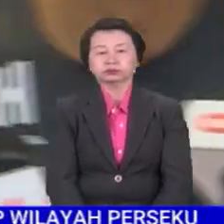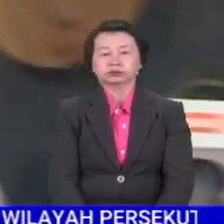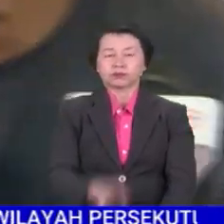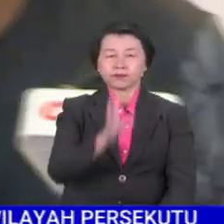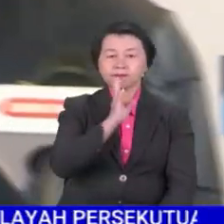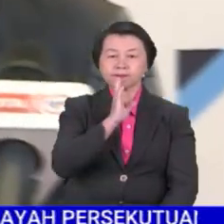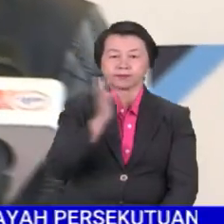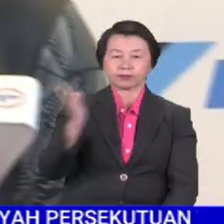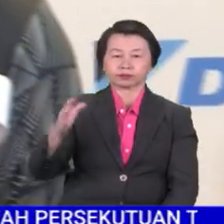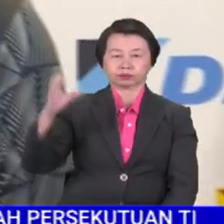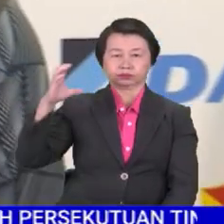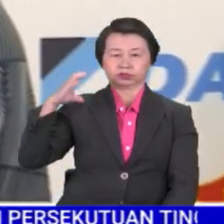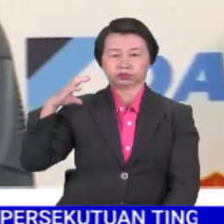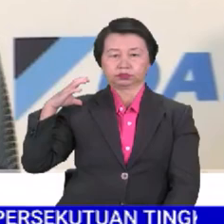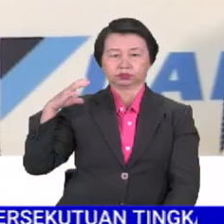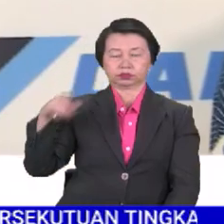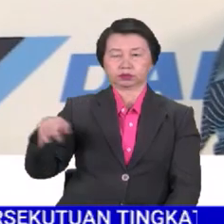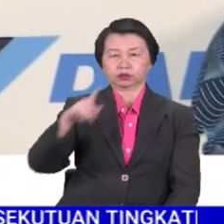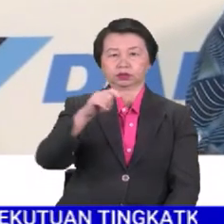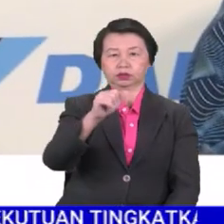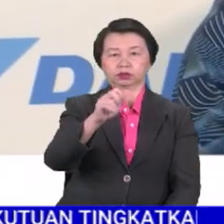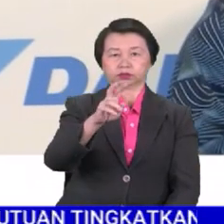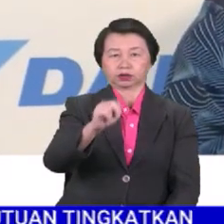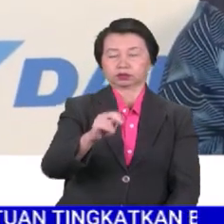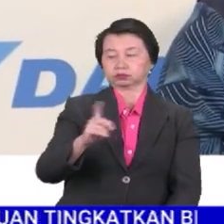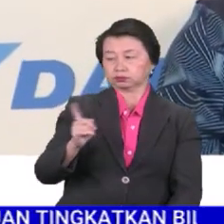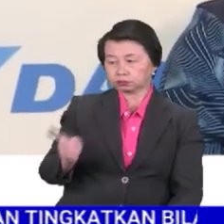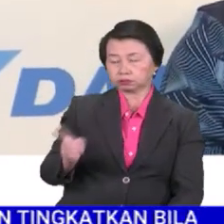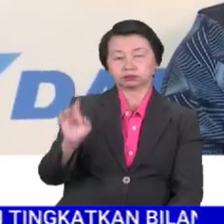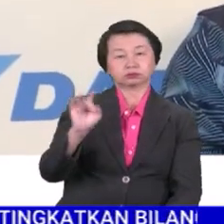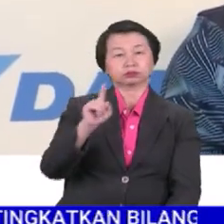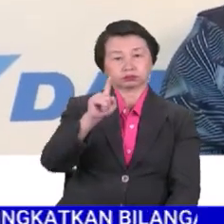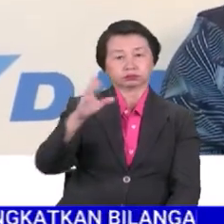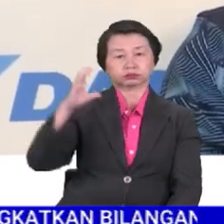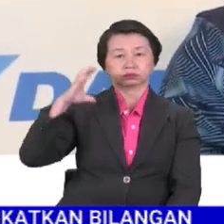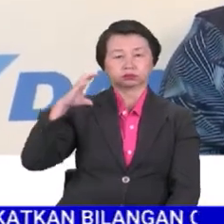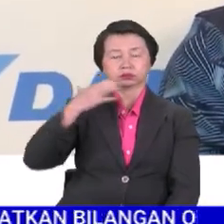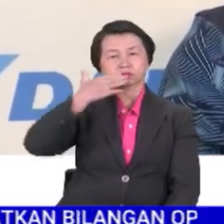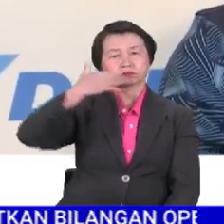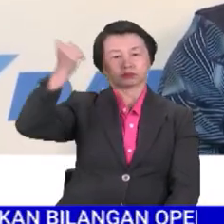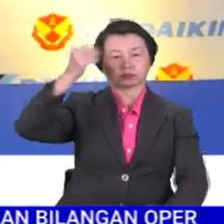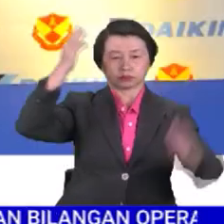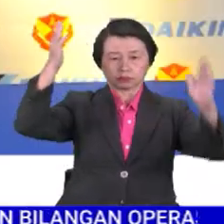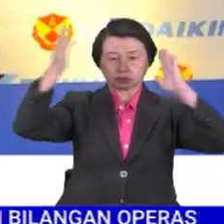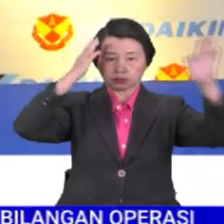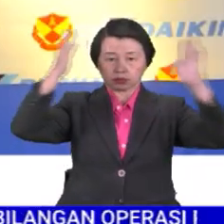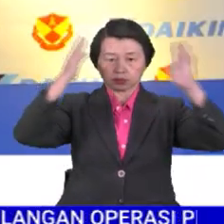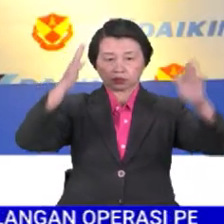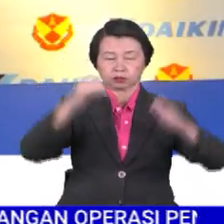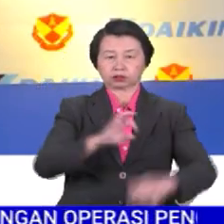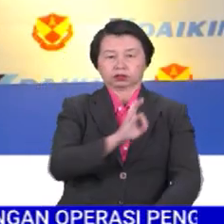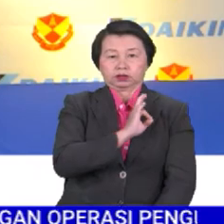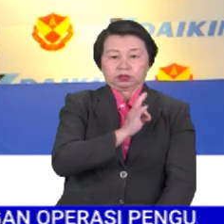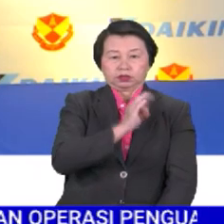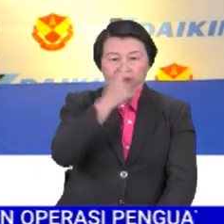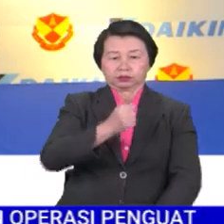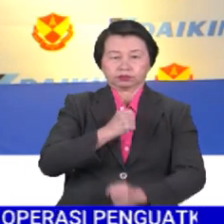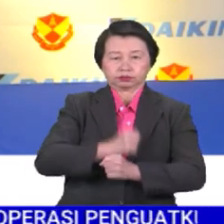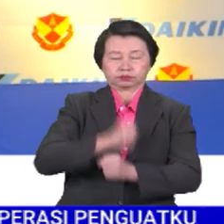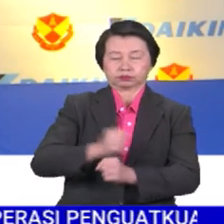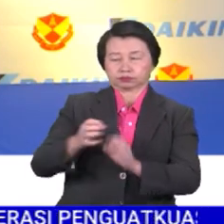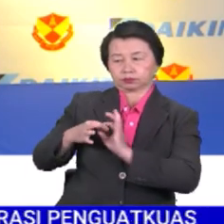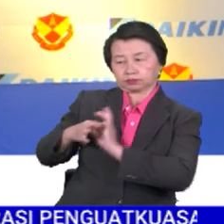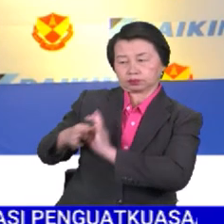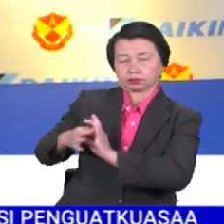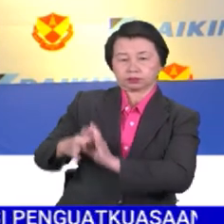Jelas beliau, jurulatih Selangor FC Tan Cheng Ho juga merupakan salah seorang jurulatih terbaik di Malaysia dan teruja untuk bekerjasama.